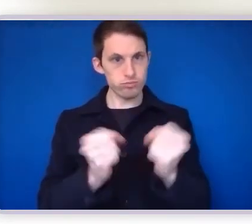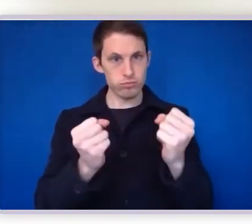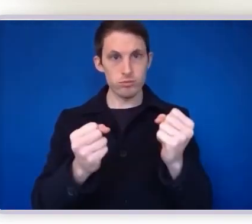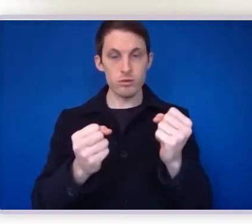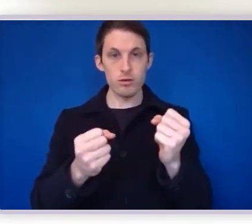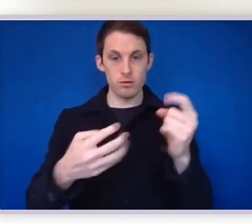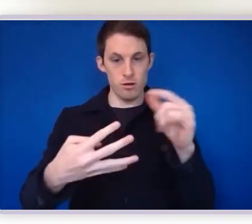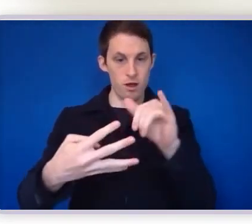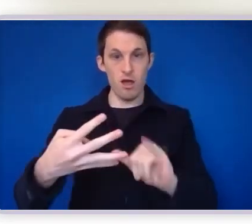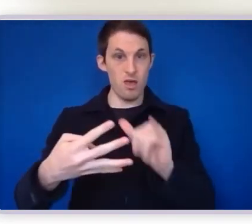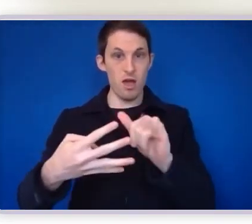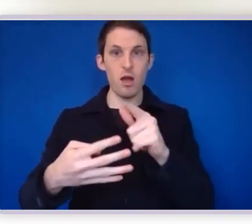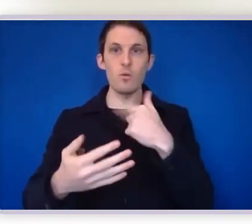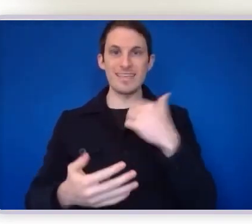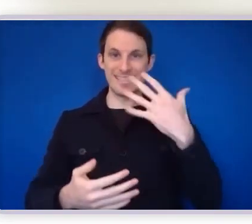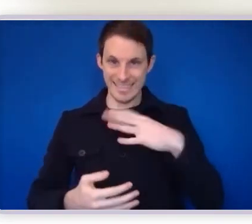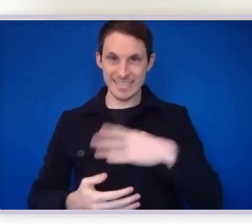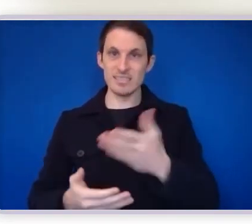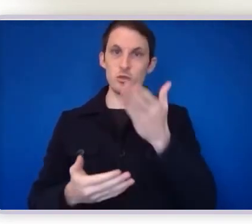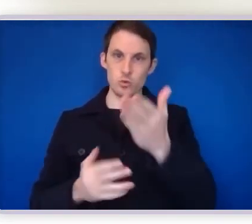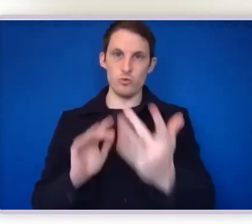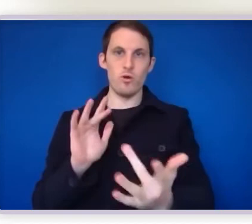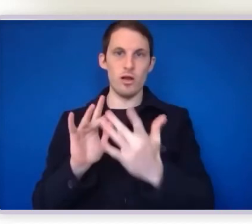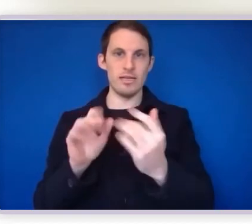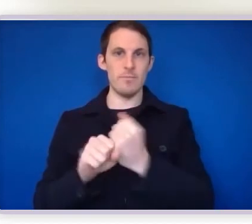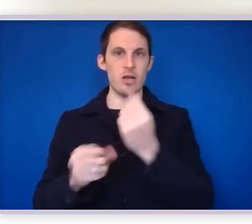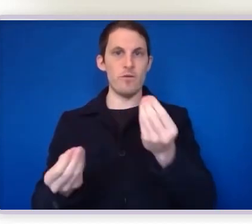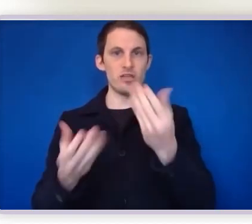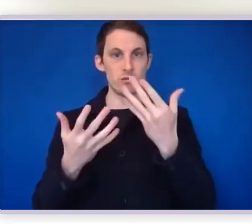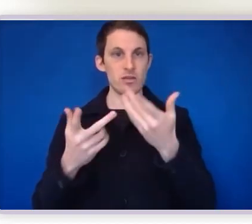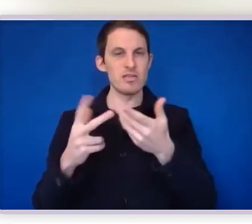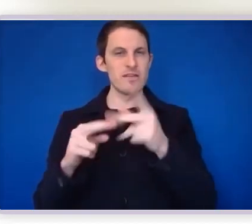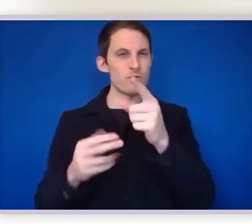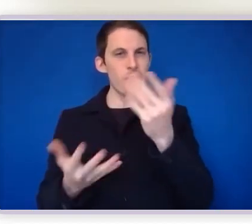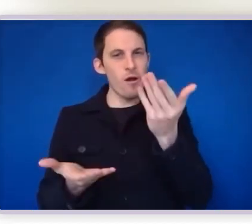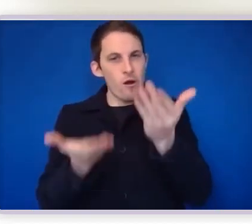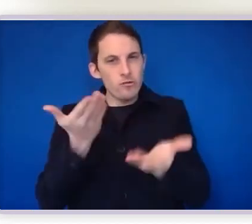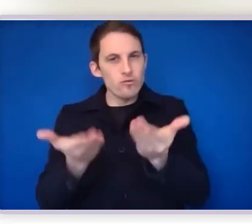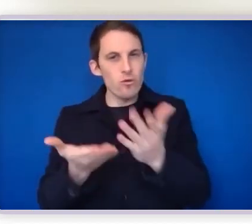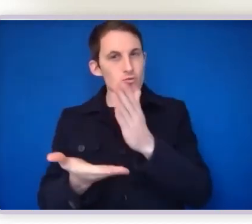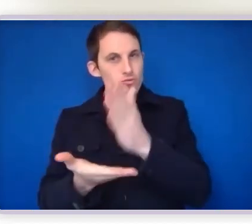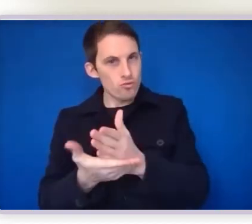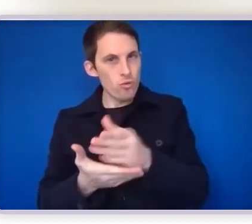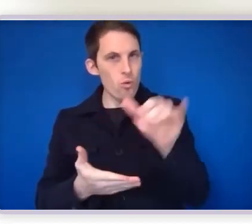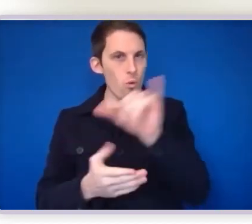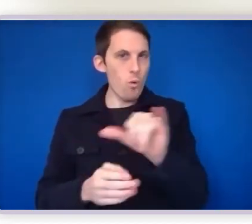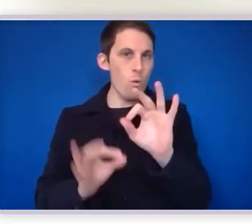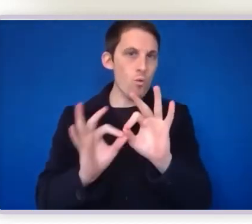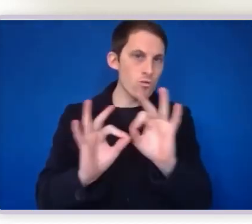make that notification. If you're not sure it's true and you're